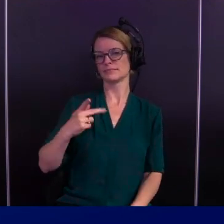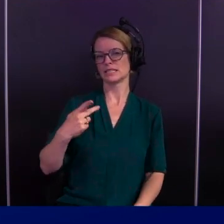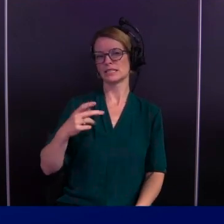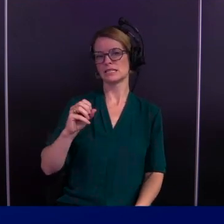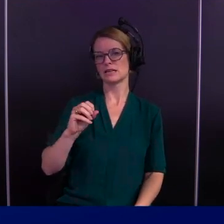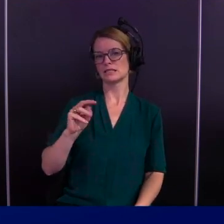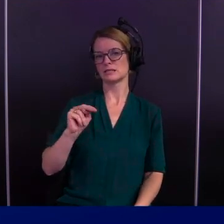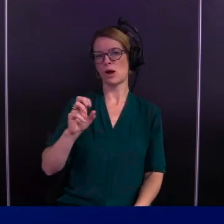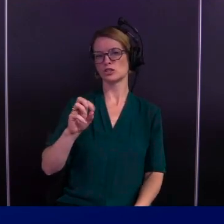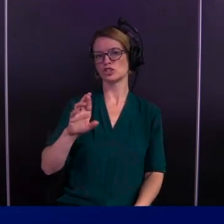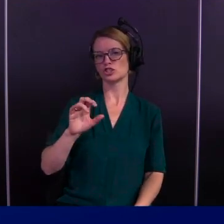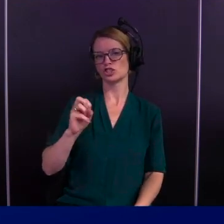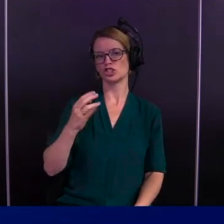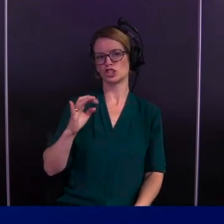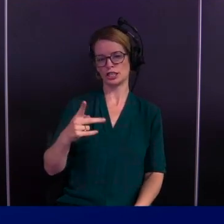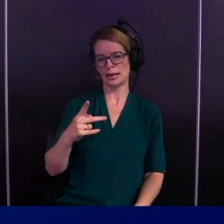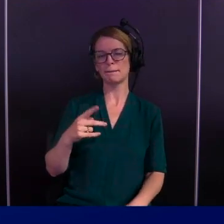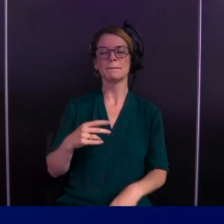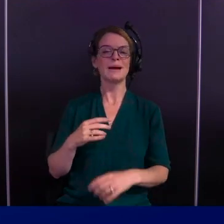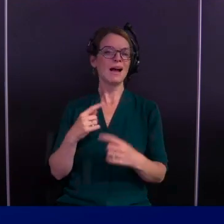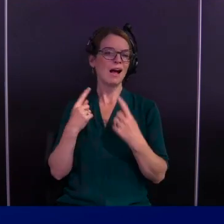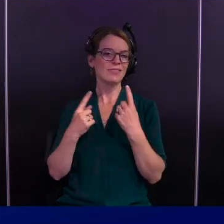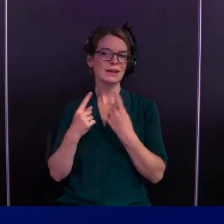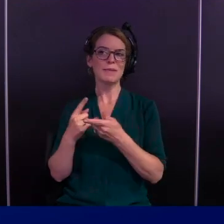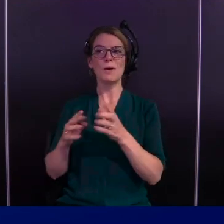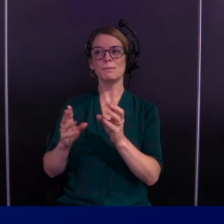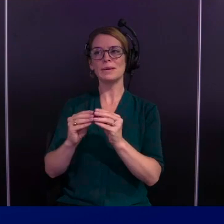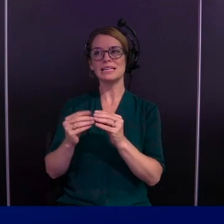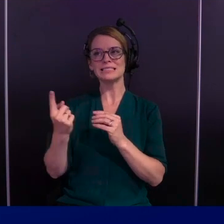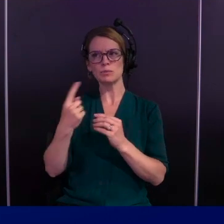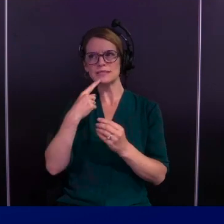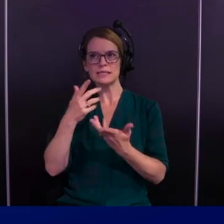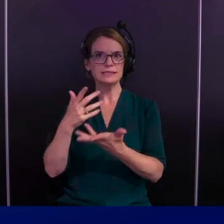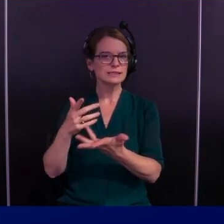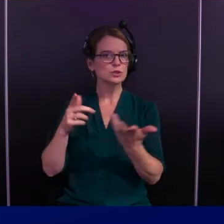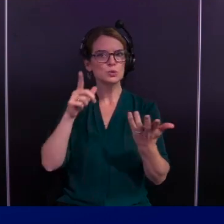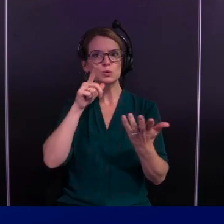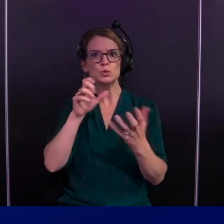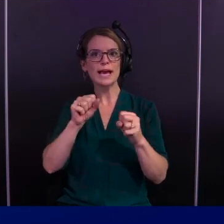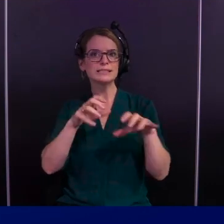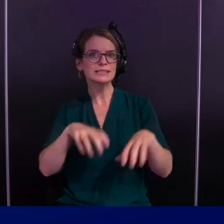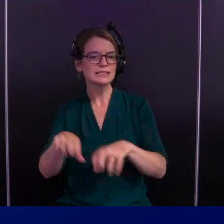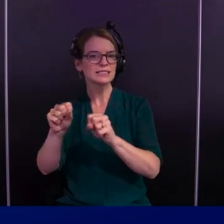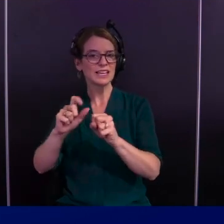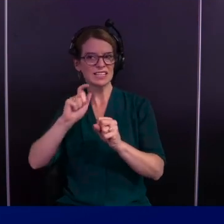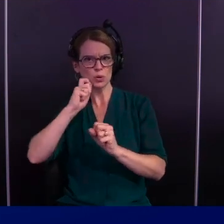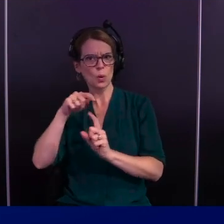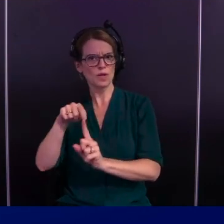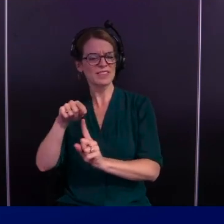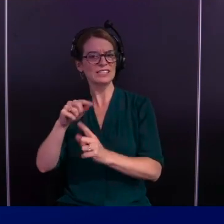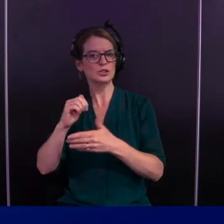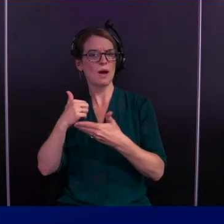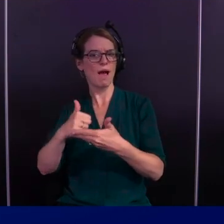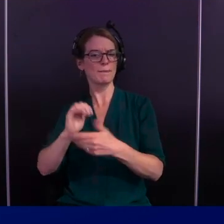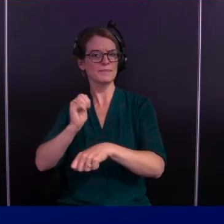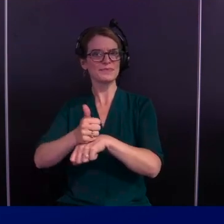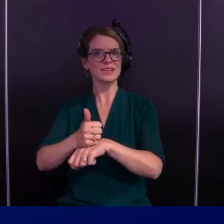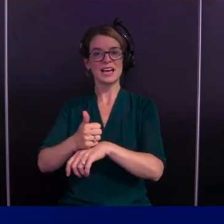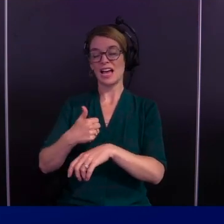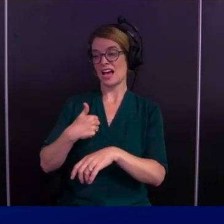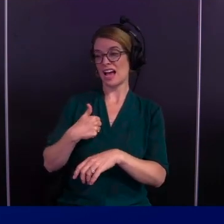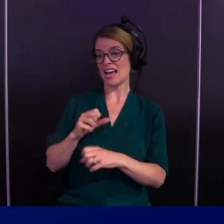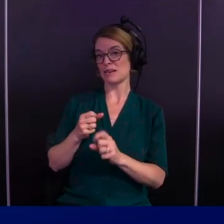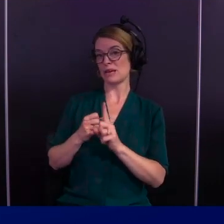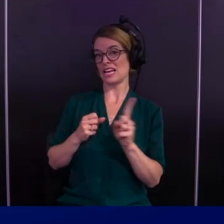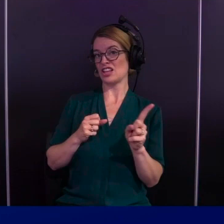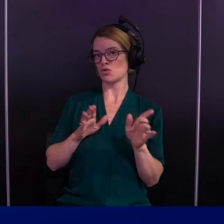about, who should take on this cool new initiative to help implement it. And I can be in the room to say, Cydney would be great for that. She's